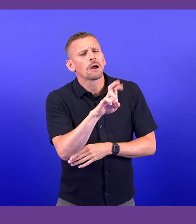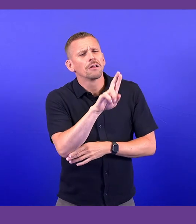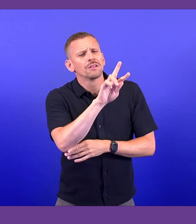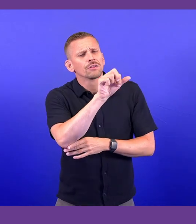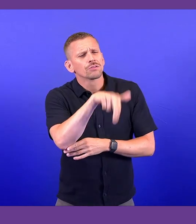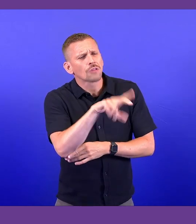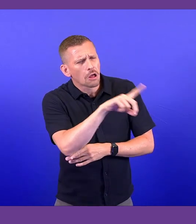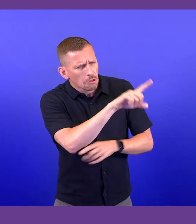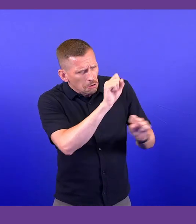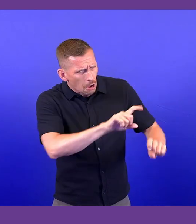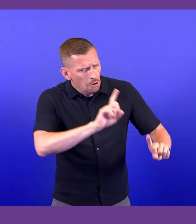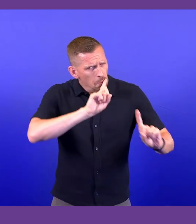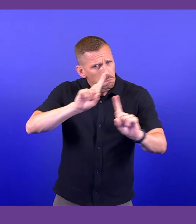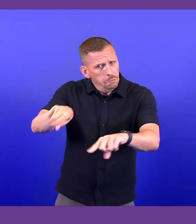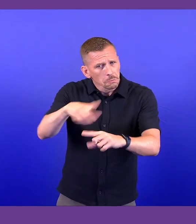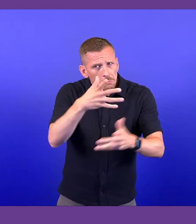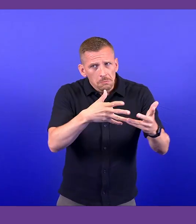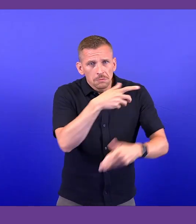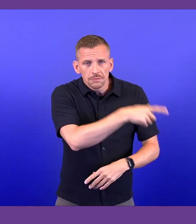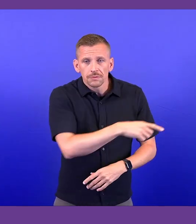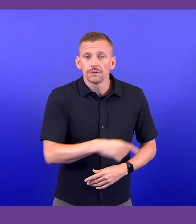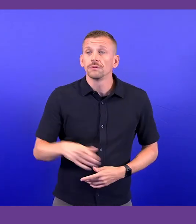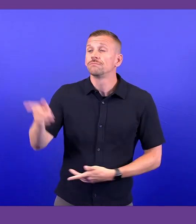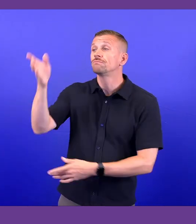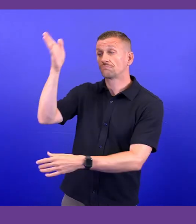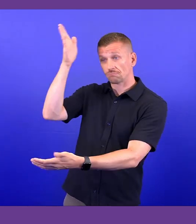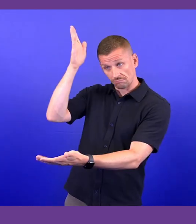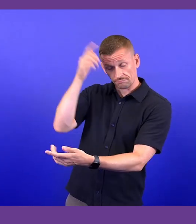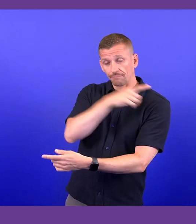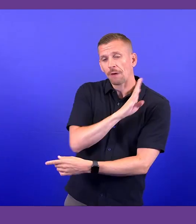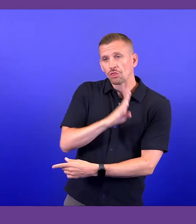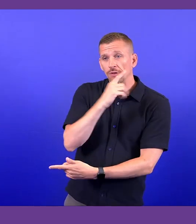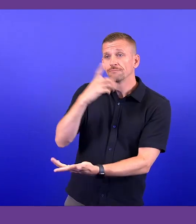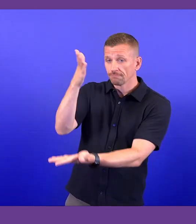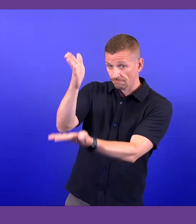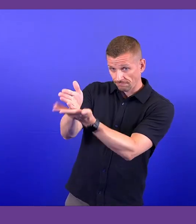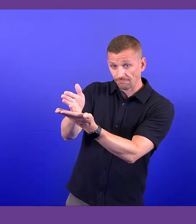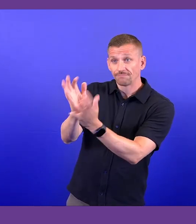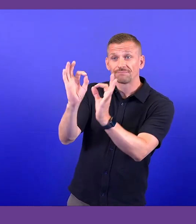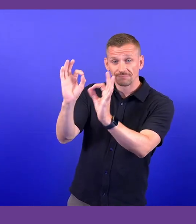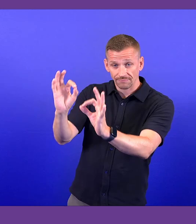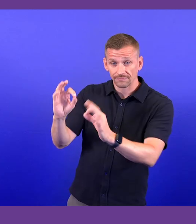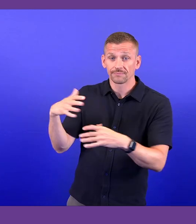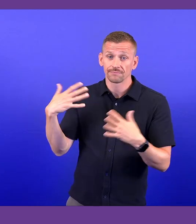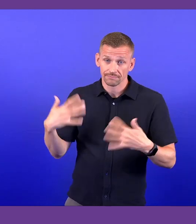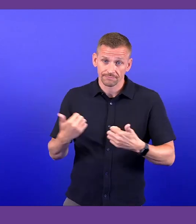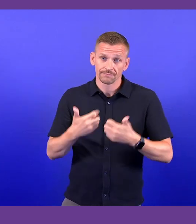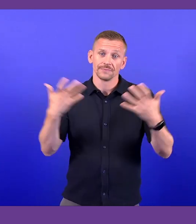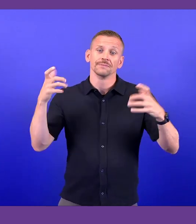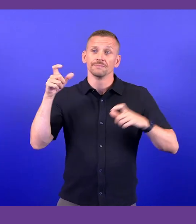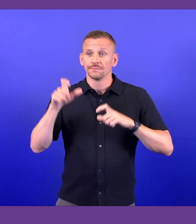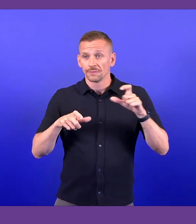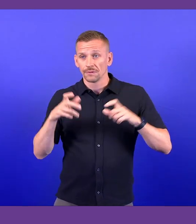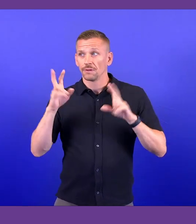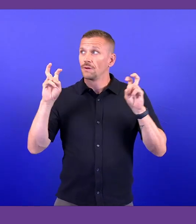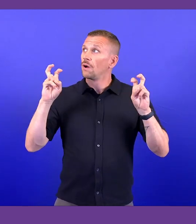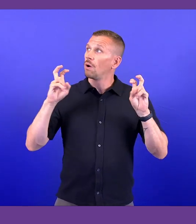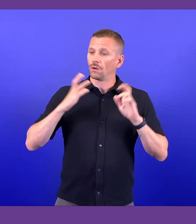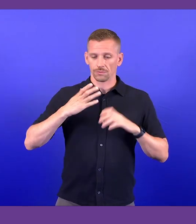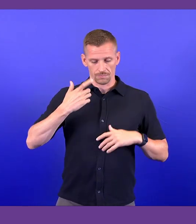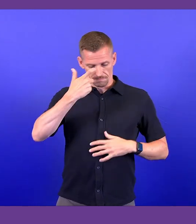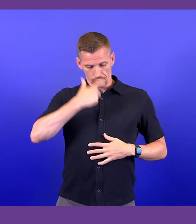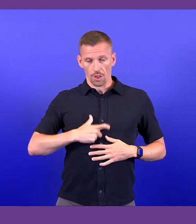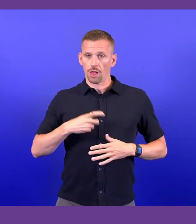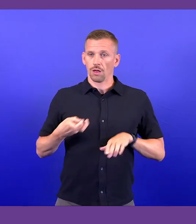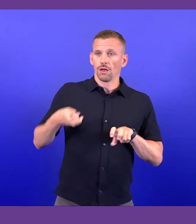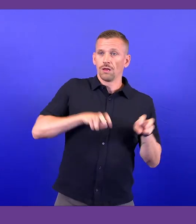There is an obligation with passenger rights regulation now to take in charge any disruption during the journey. So it's mandatory. So it's for everybody. And we